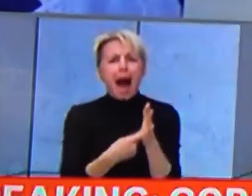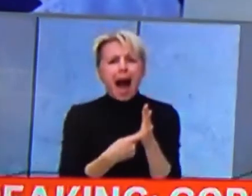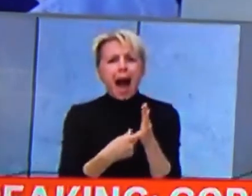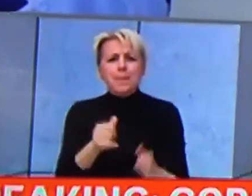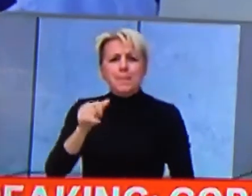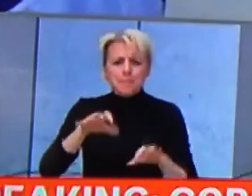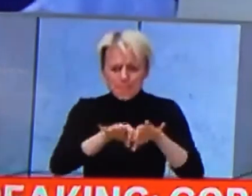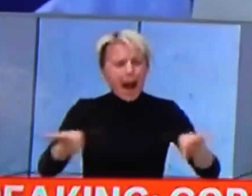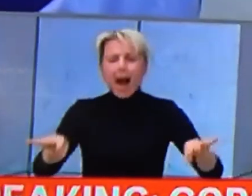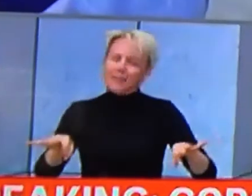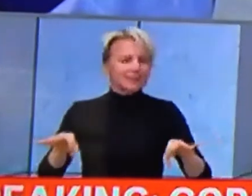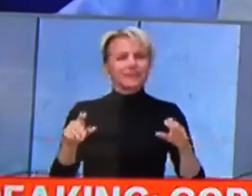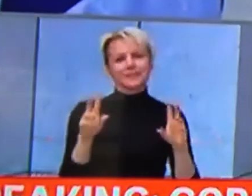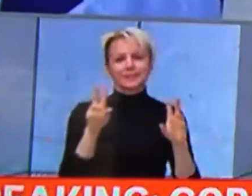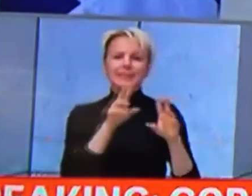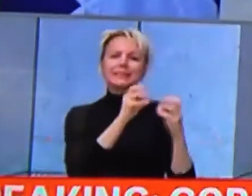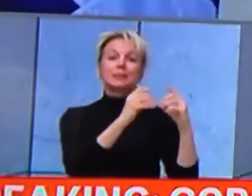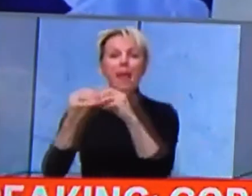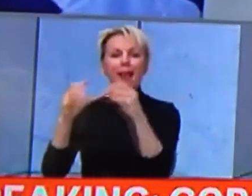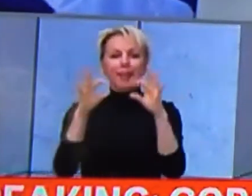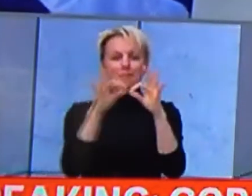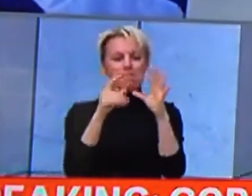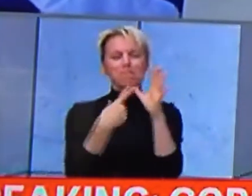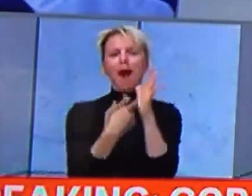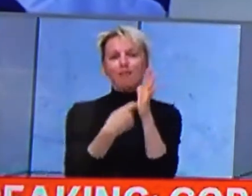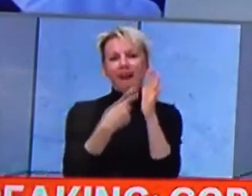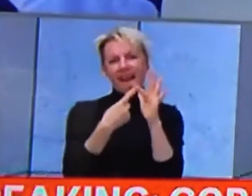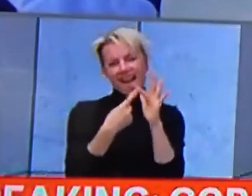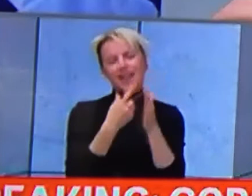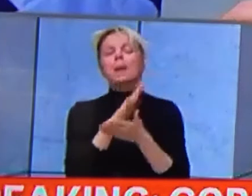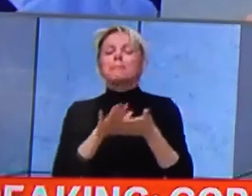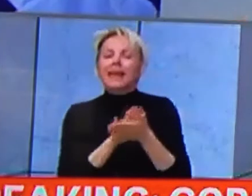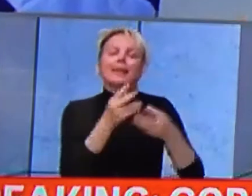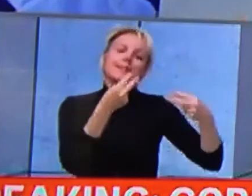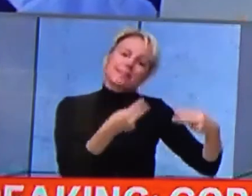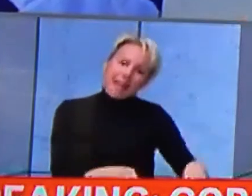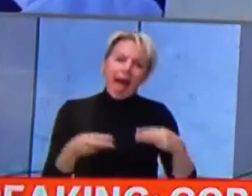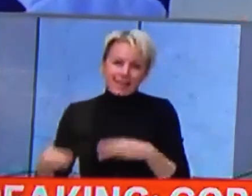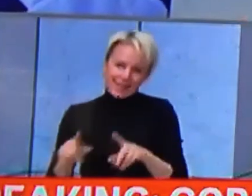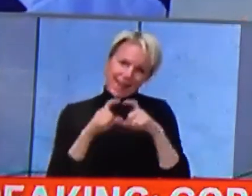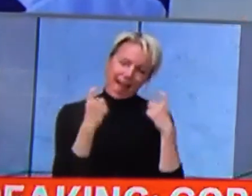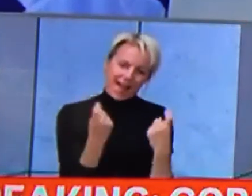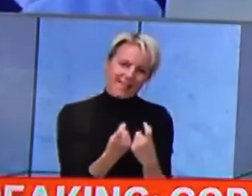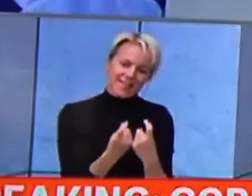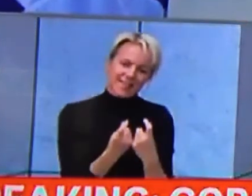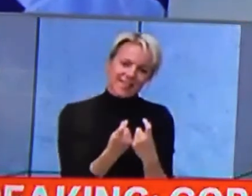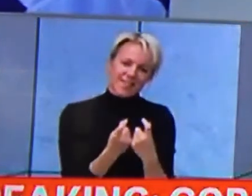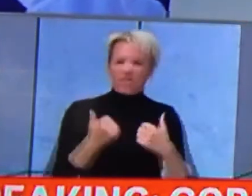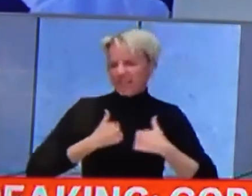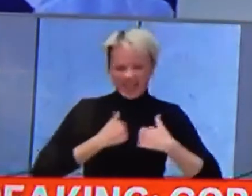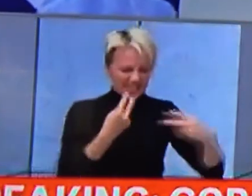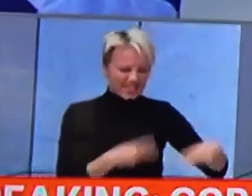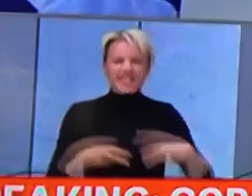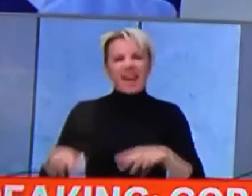For you. It's one press conference I'll remember, Sam. But bar, or whatever it is,